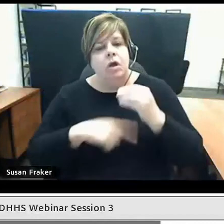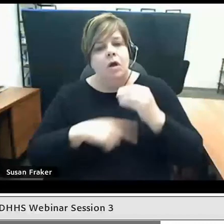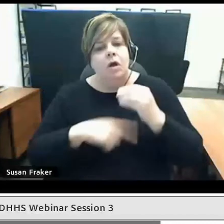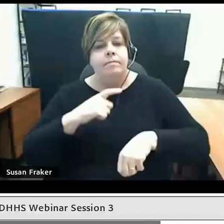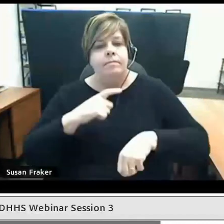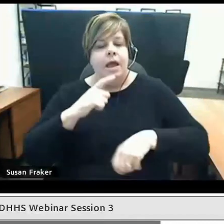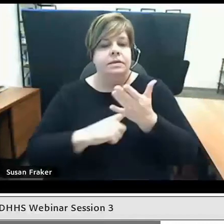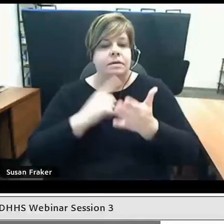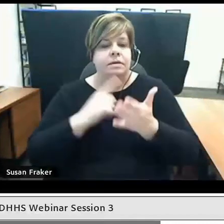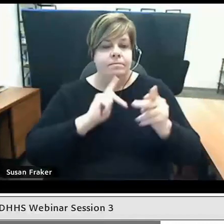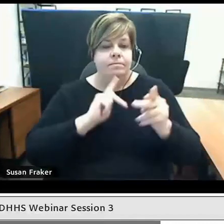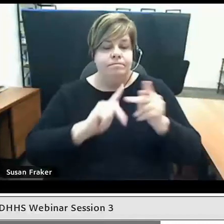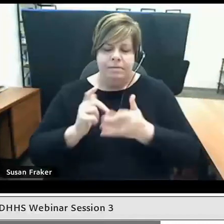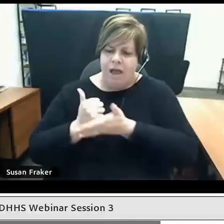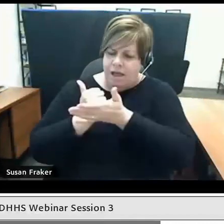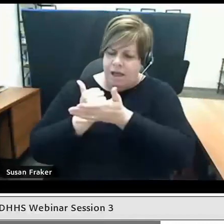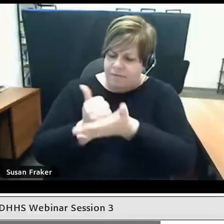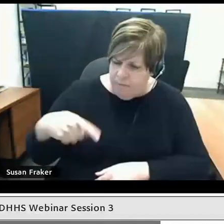have helped them,